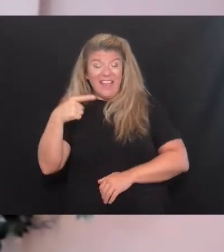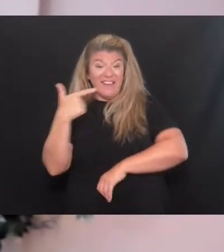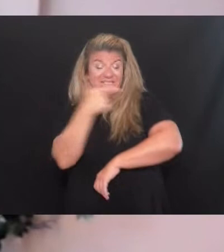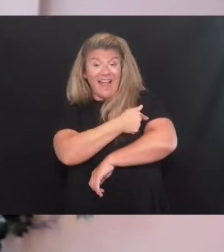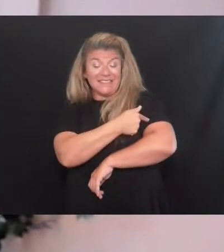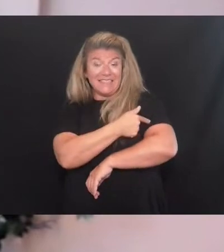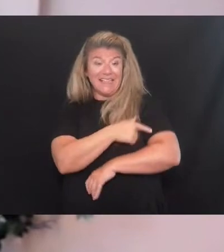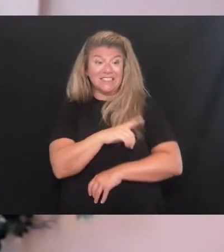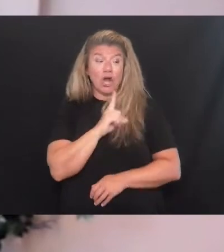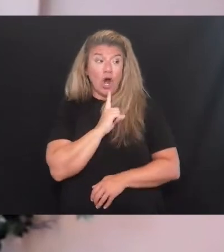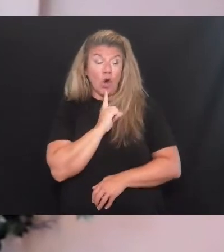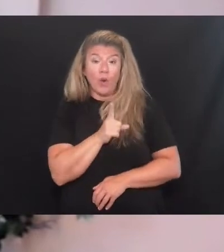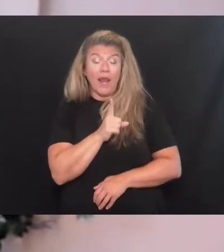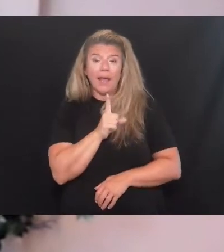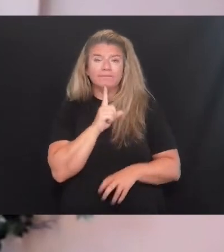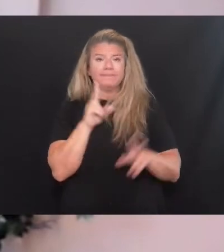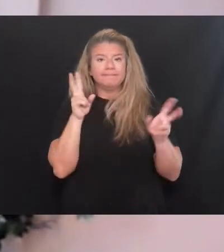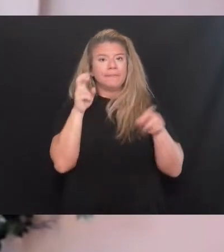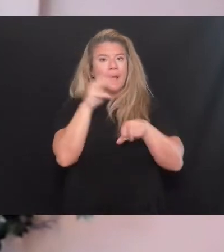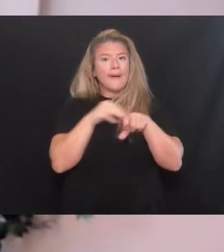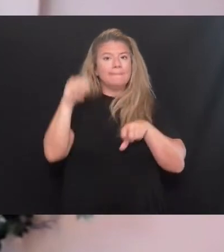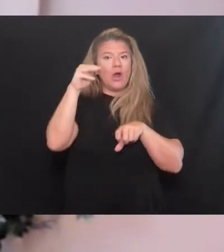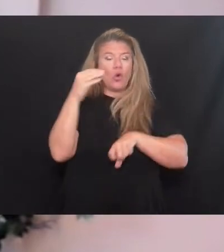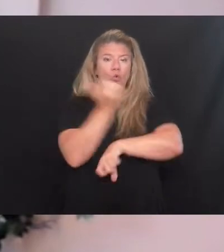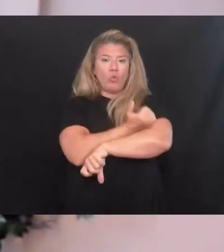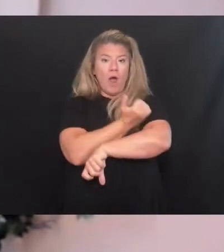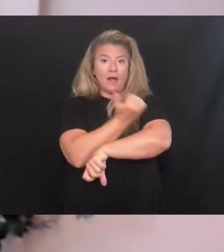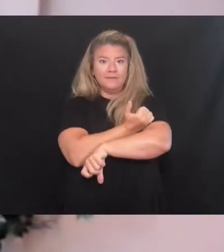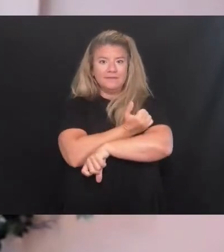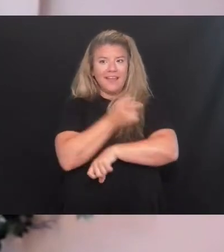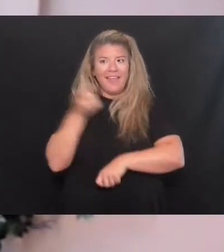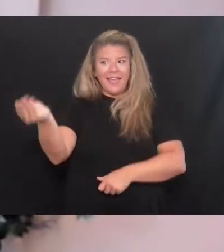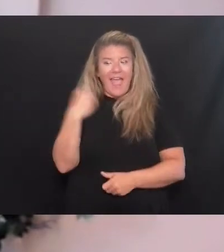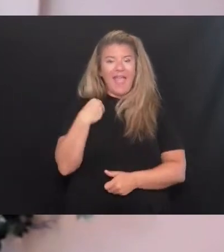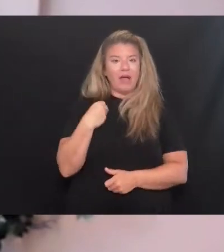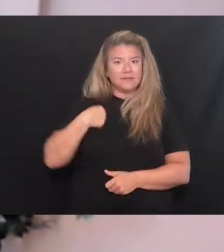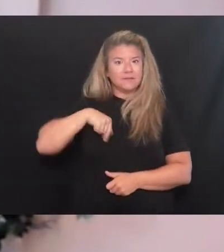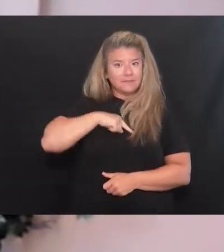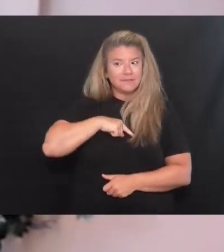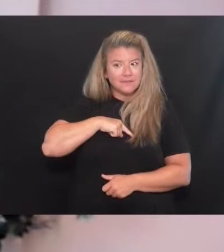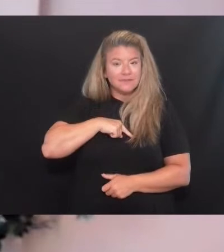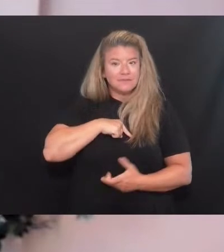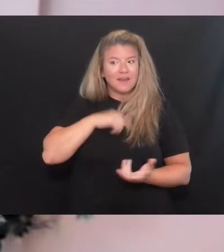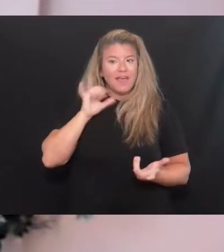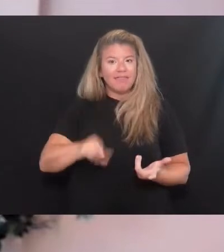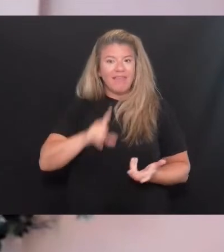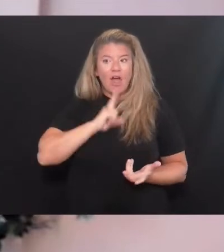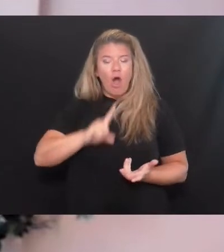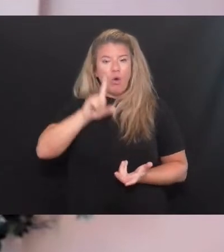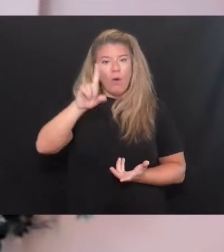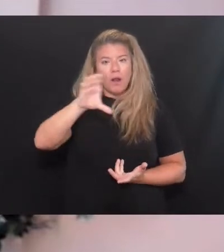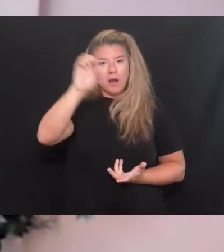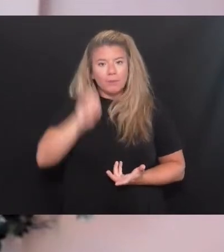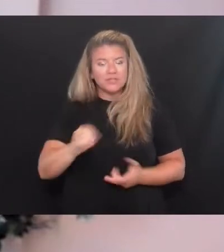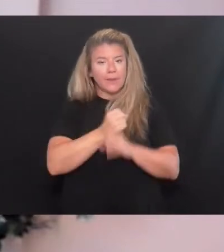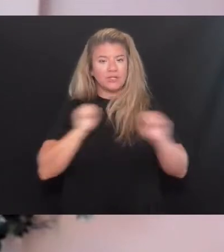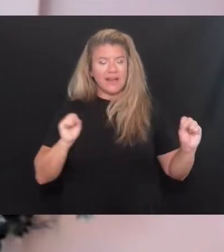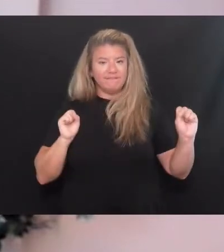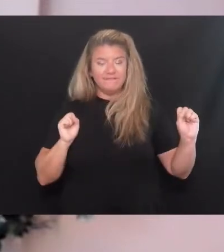are really miracle drugs that we have been given that are, 100%